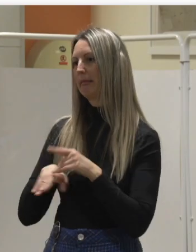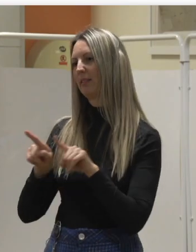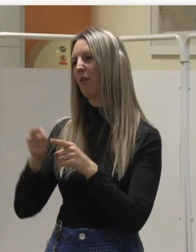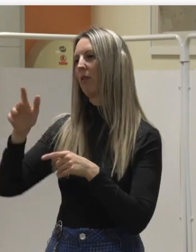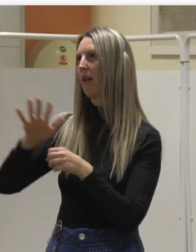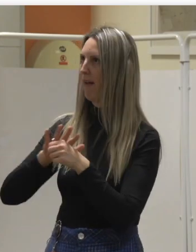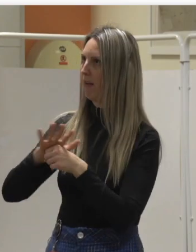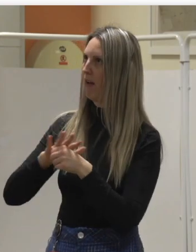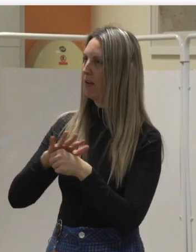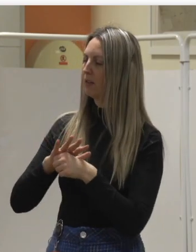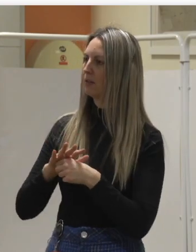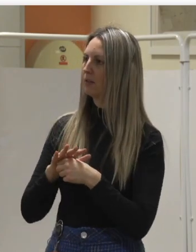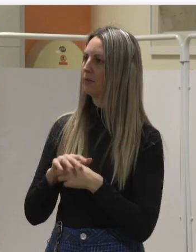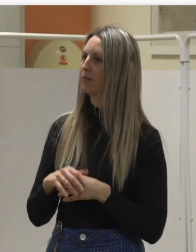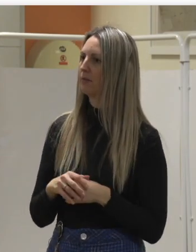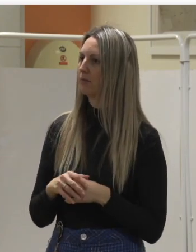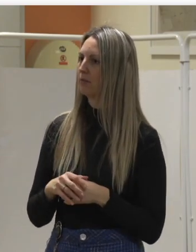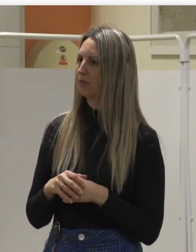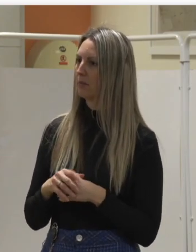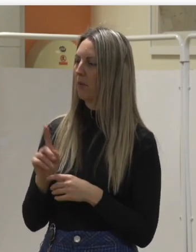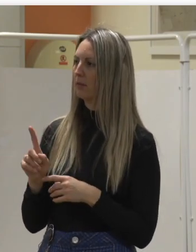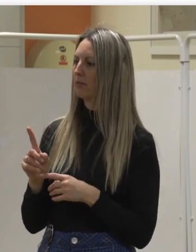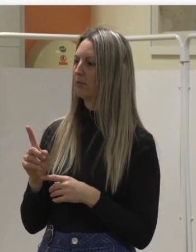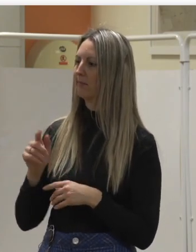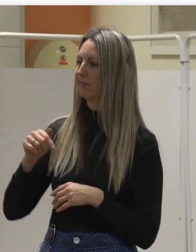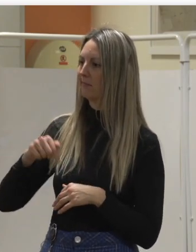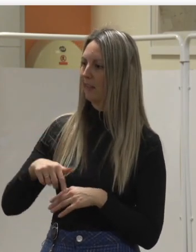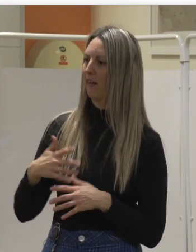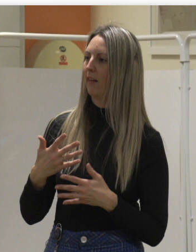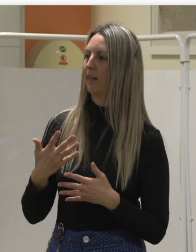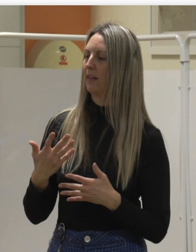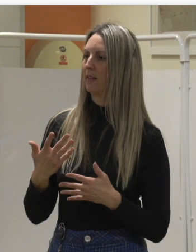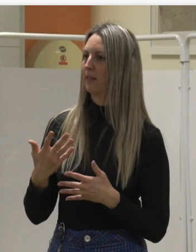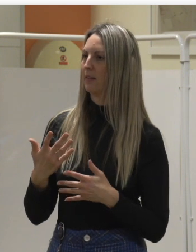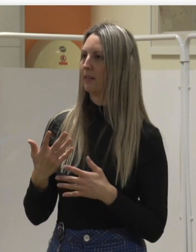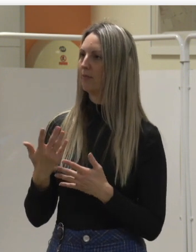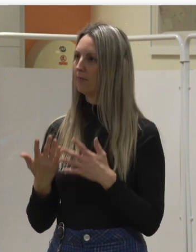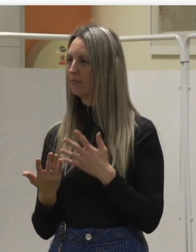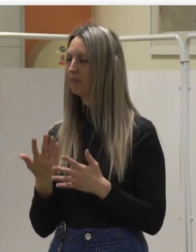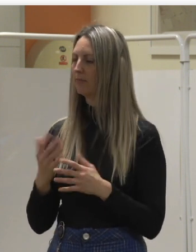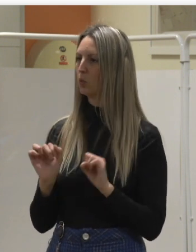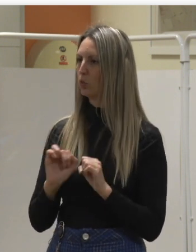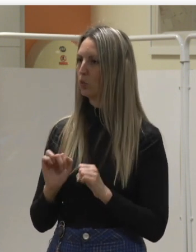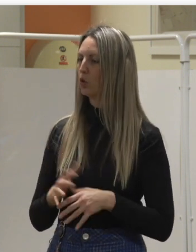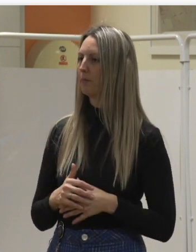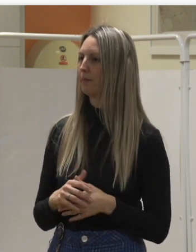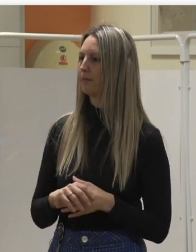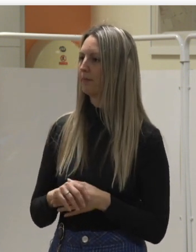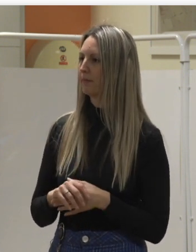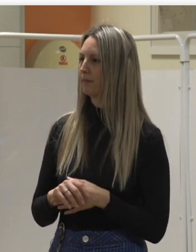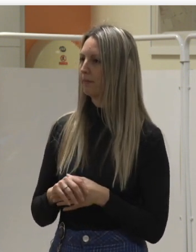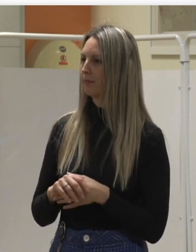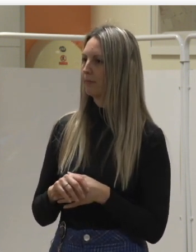in principle, the ICB agrees. But again, the priorities are different because they have got different pressures on